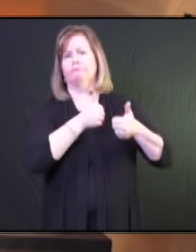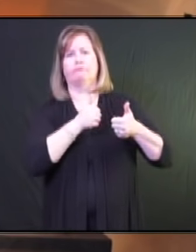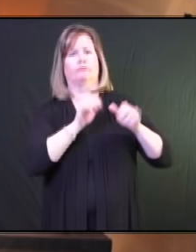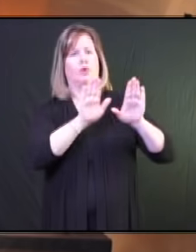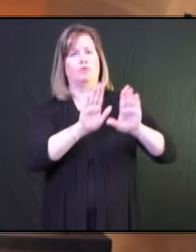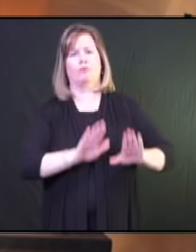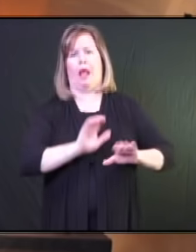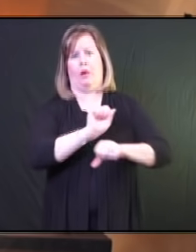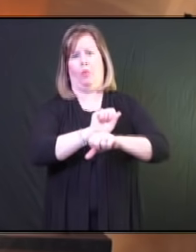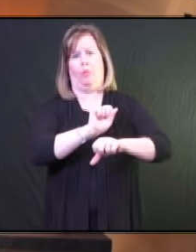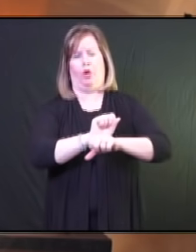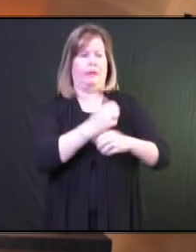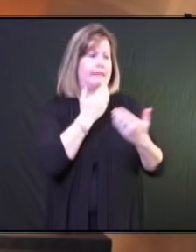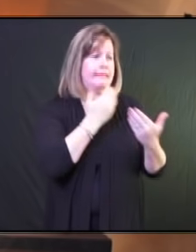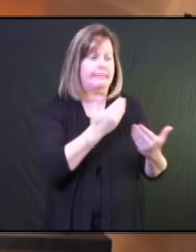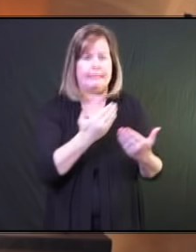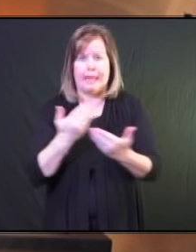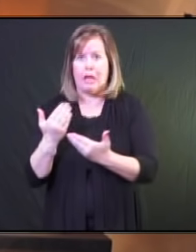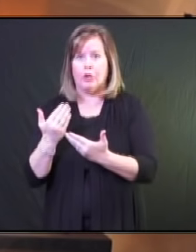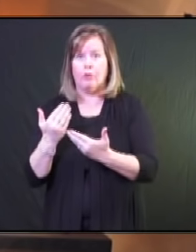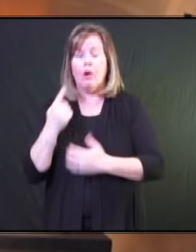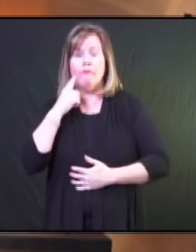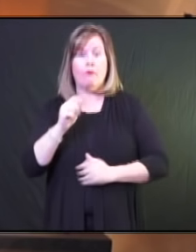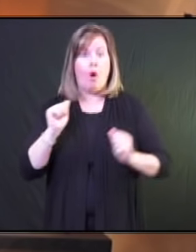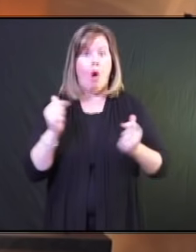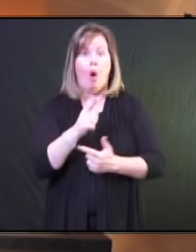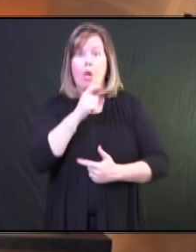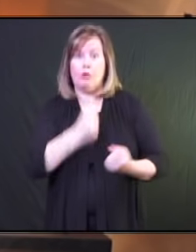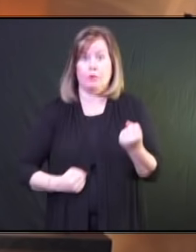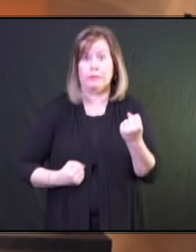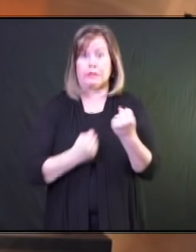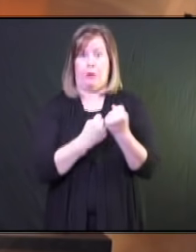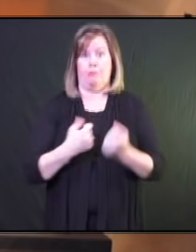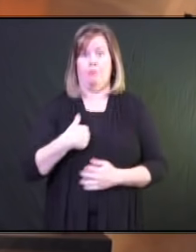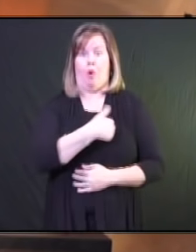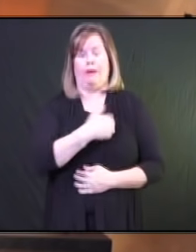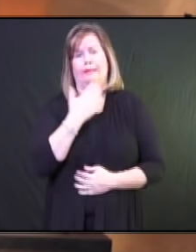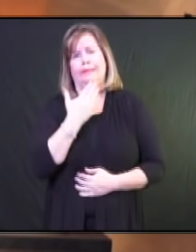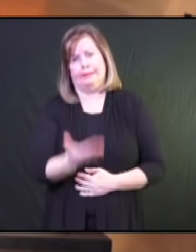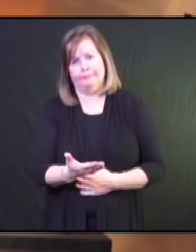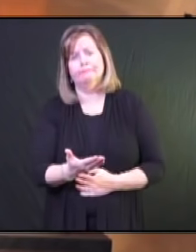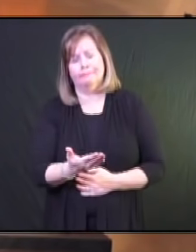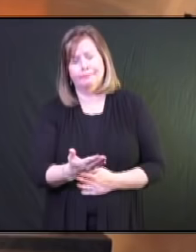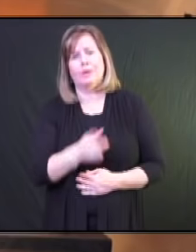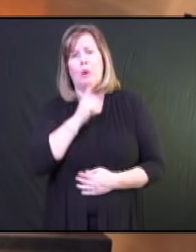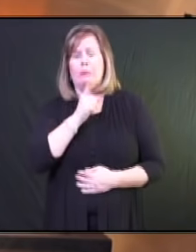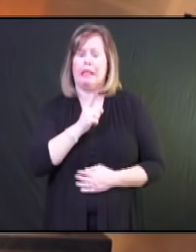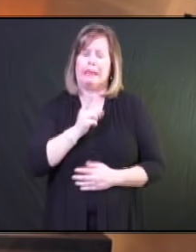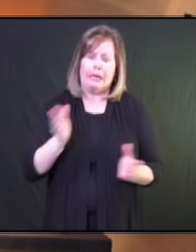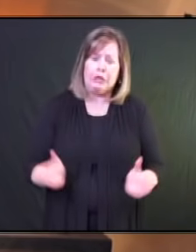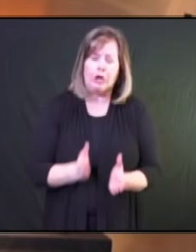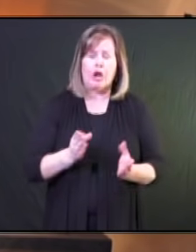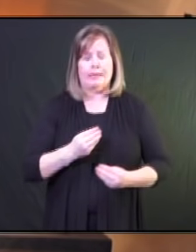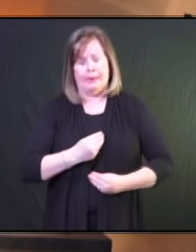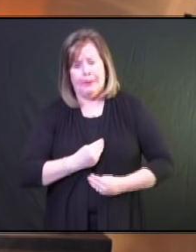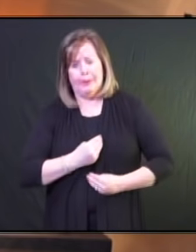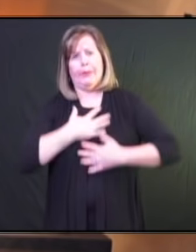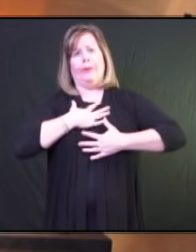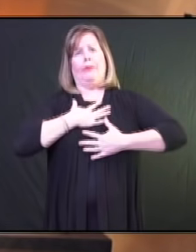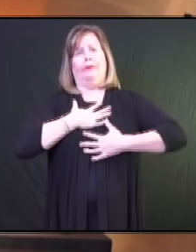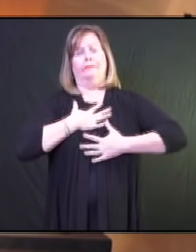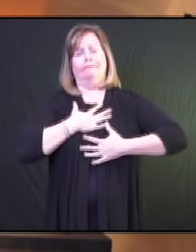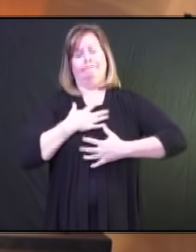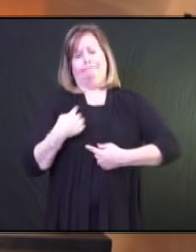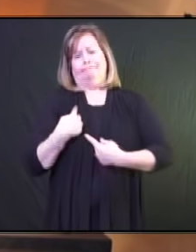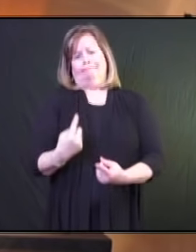So thank you to them, and thanks to all of you who support us. It's really been encouraging and heartwarming in the past few months,